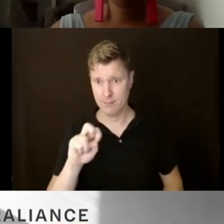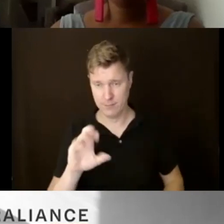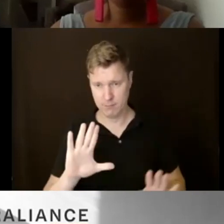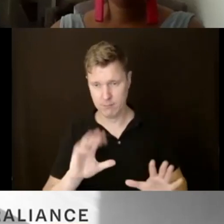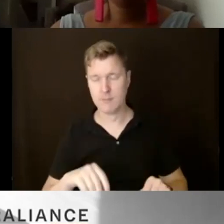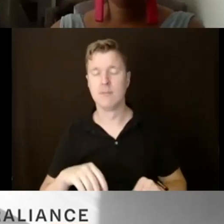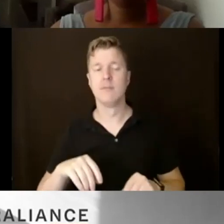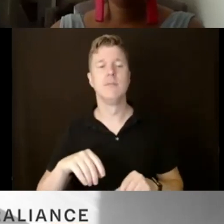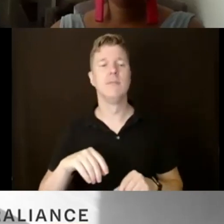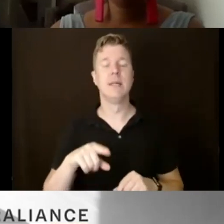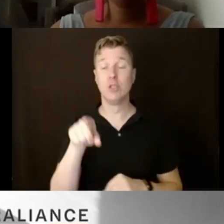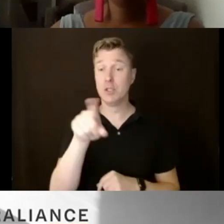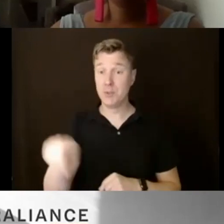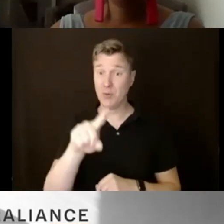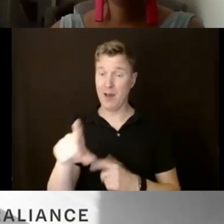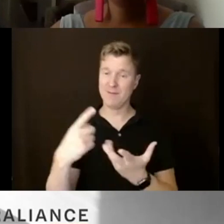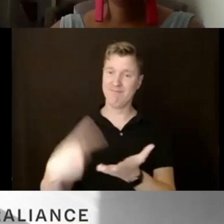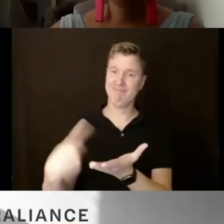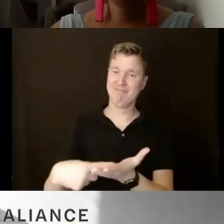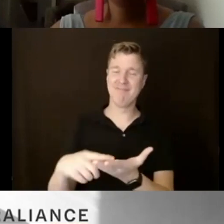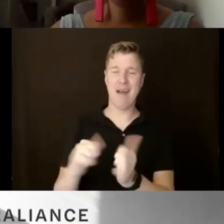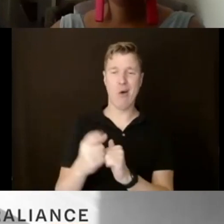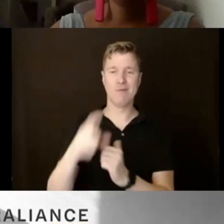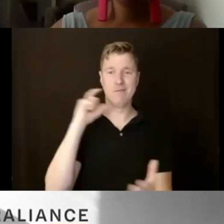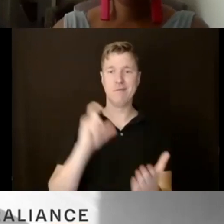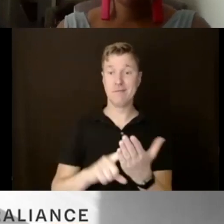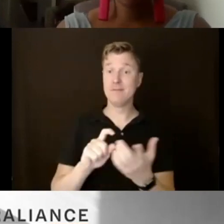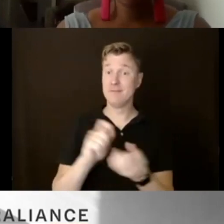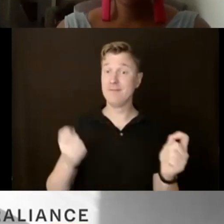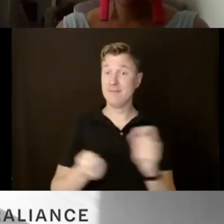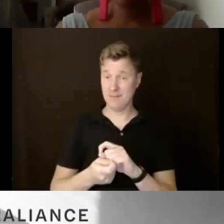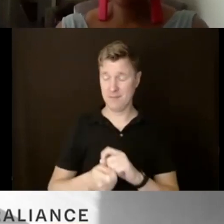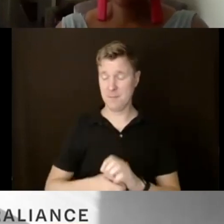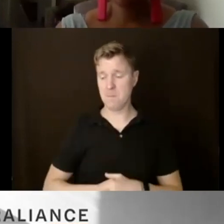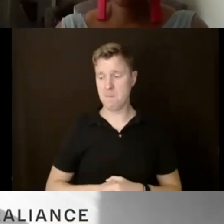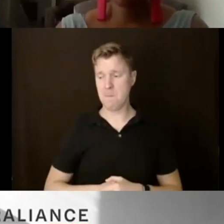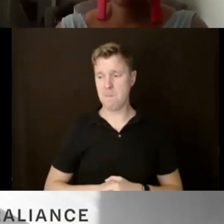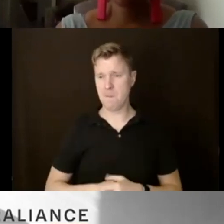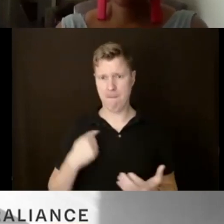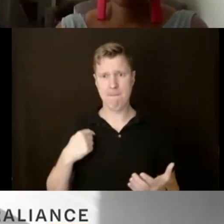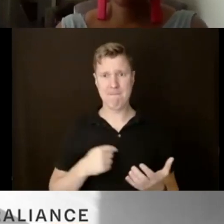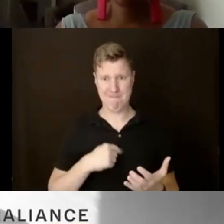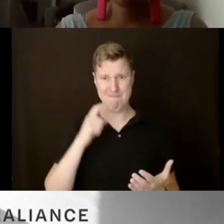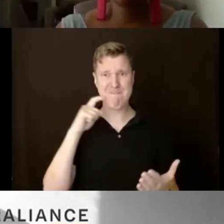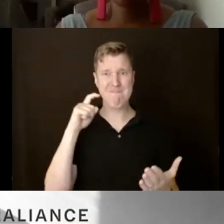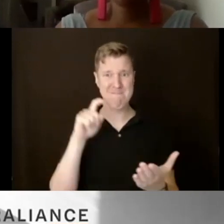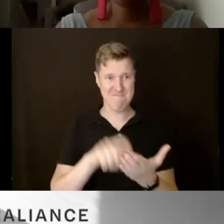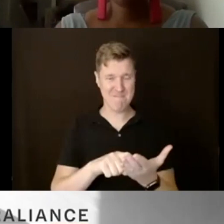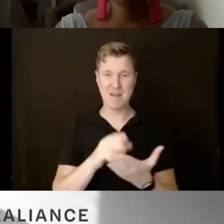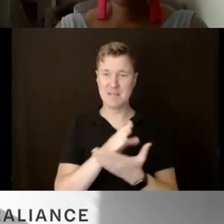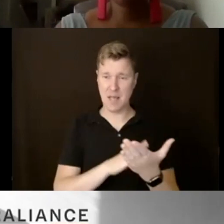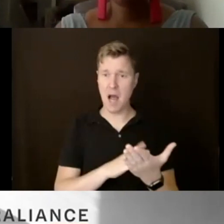some of what you're seeing or noticing about change. I think that we're noticing that there are starting to be some